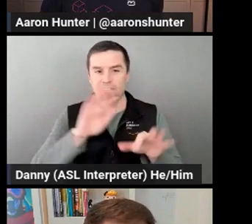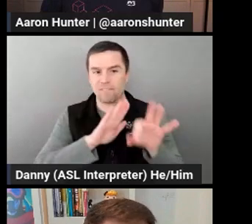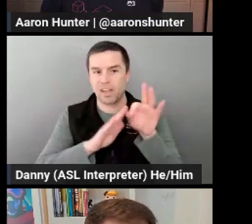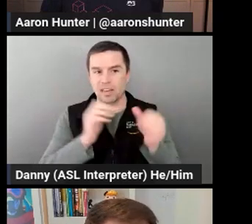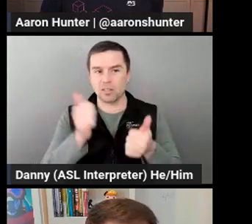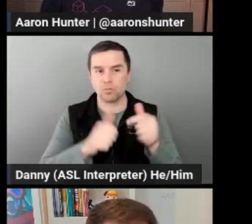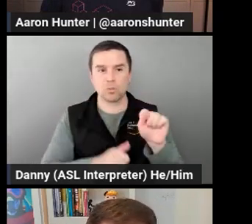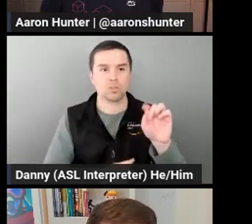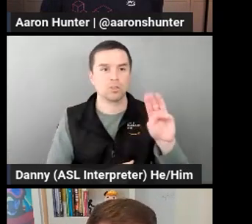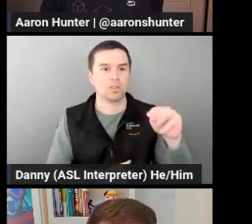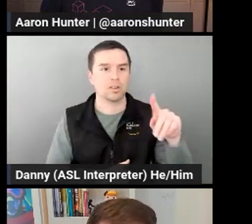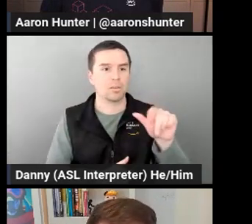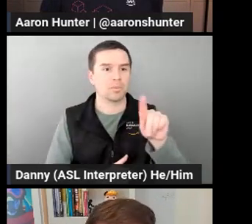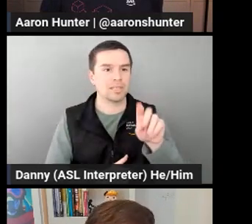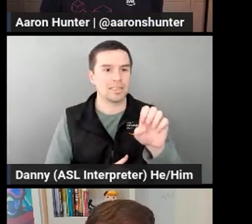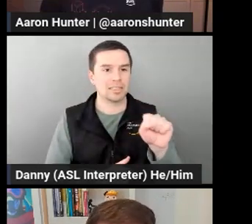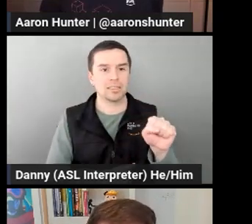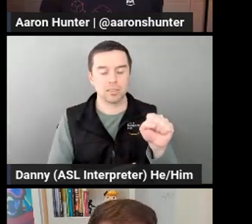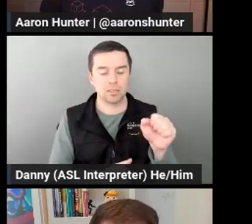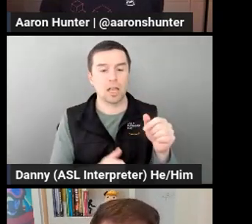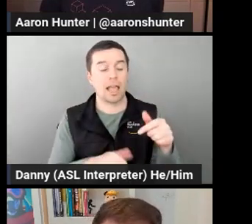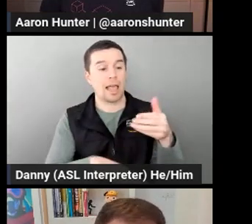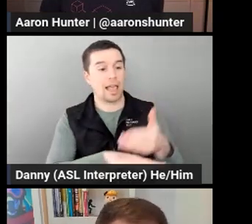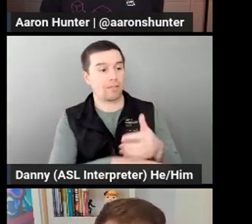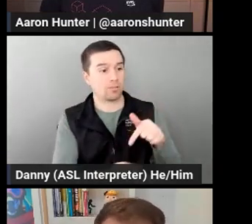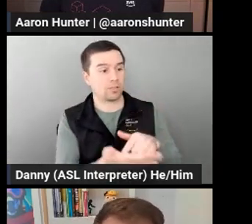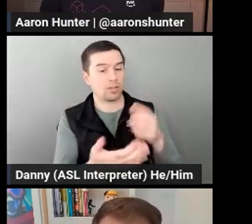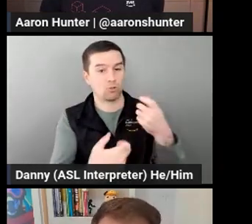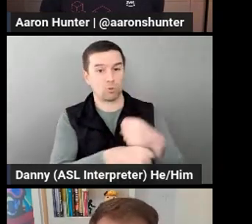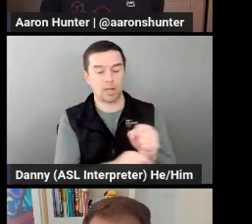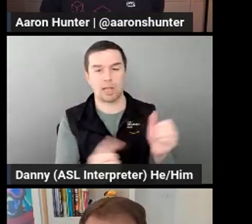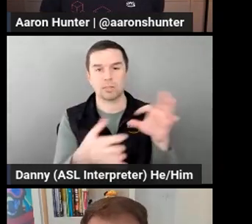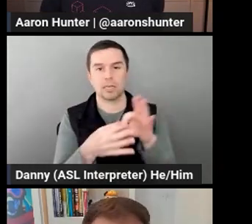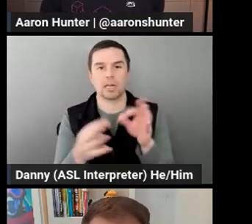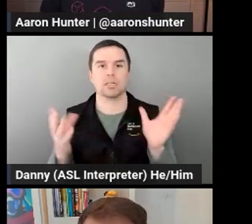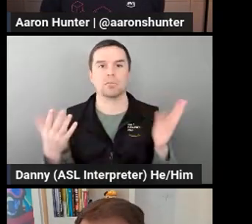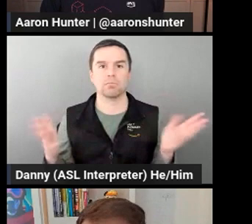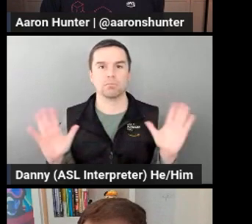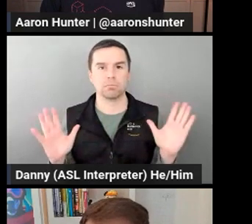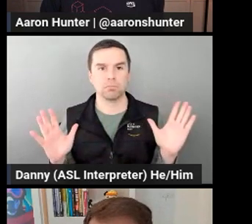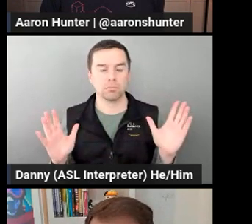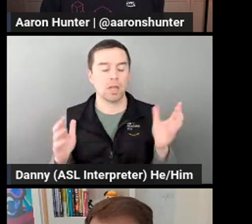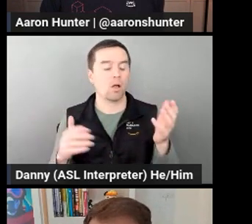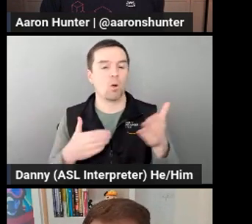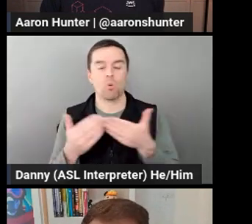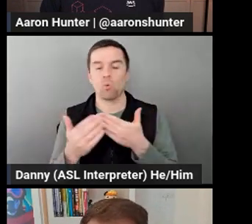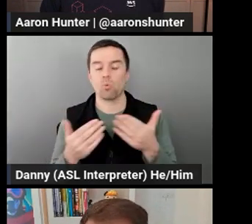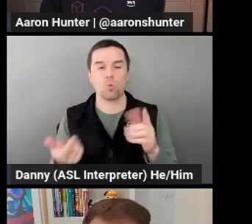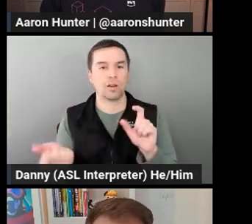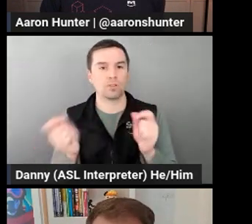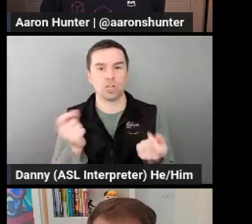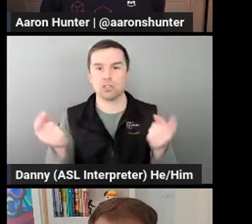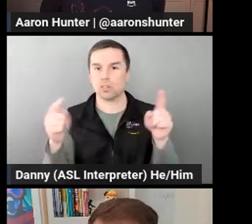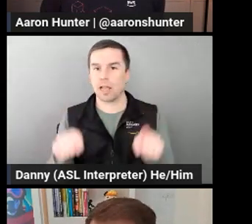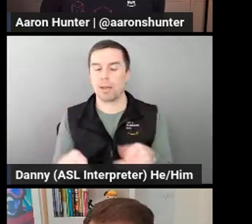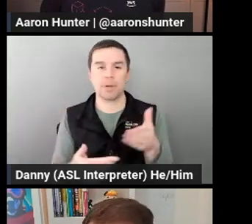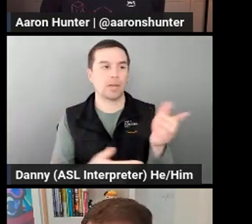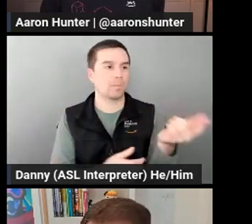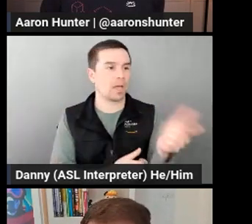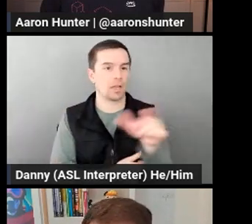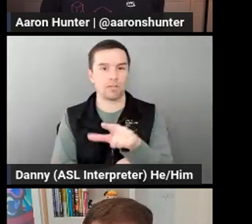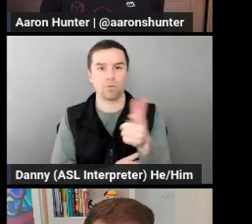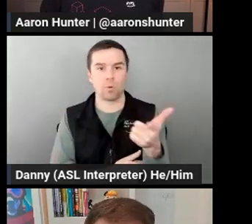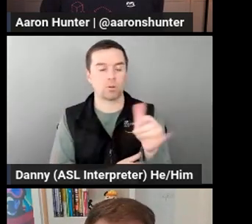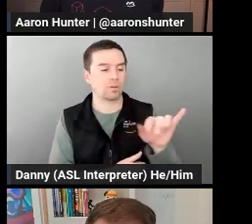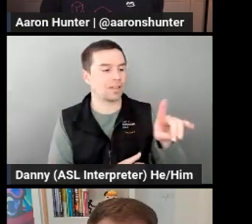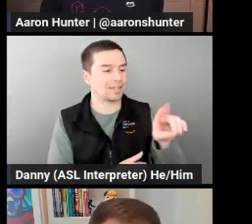are in that folder that you've given it. Once you hit create here, you're connected. And any changes back and forth between your IDE, and it doesn't have to be